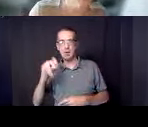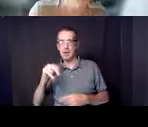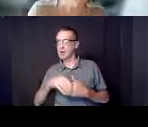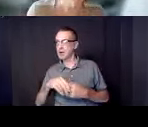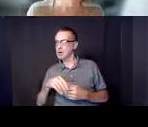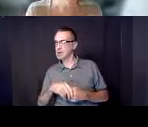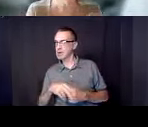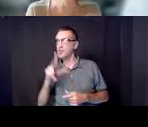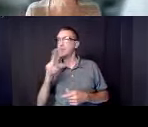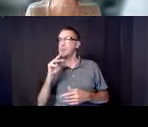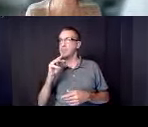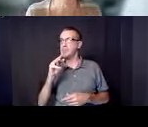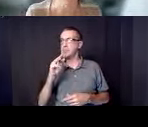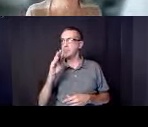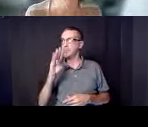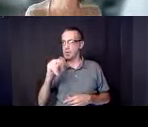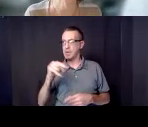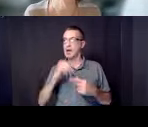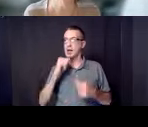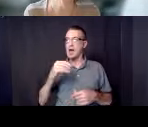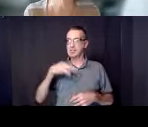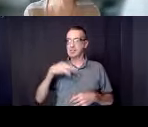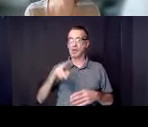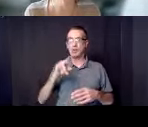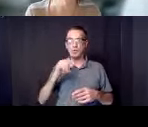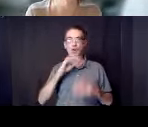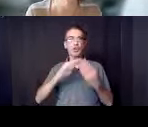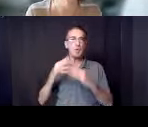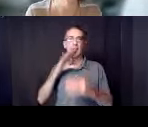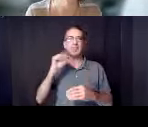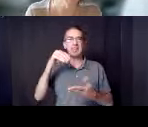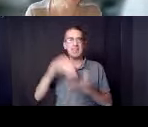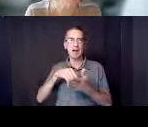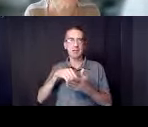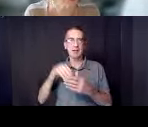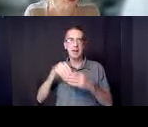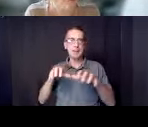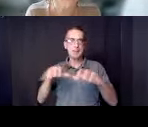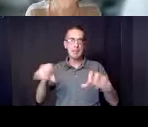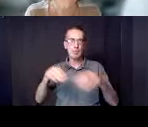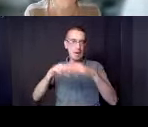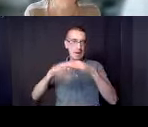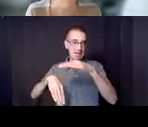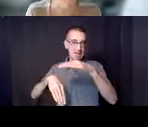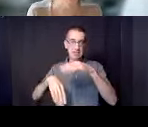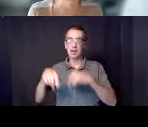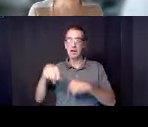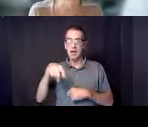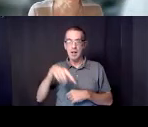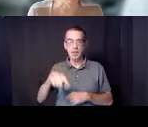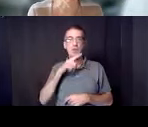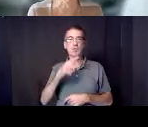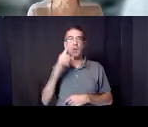Angeles. And then non-entitlement units are communities that are 50,000 in population or less. And there